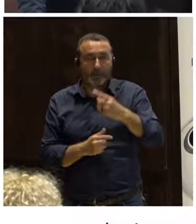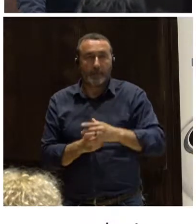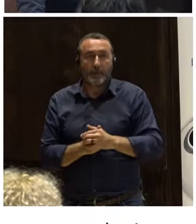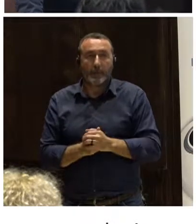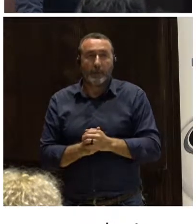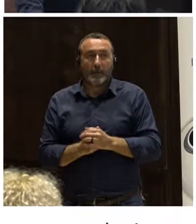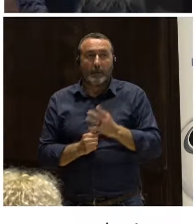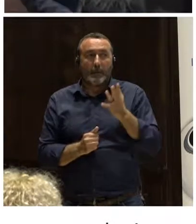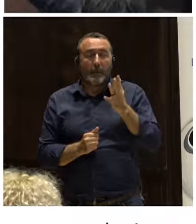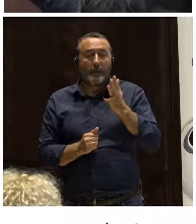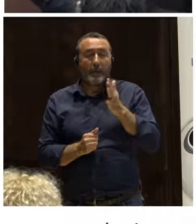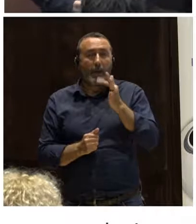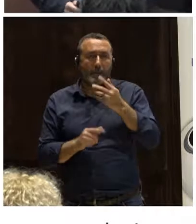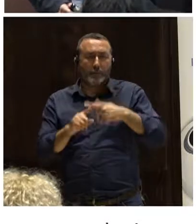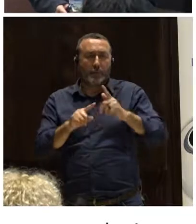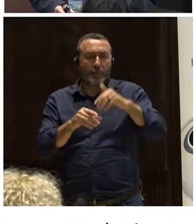discuss. So